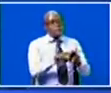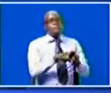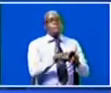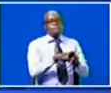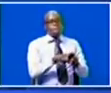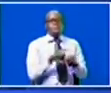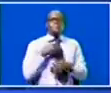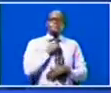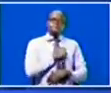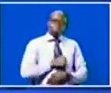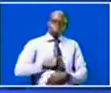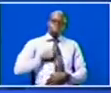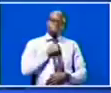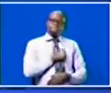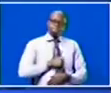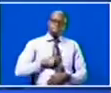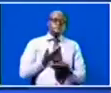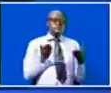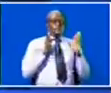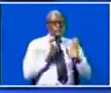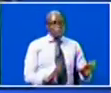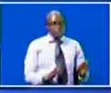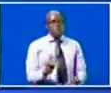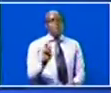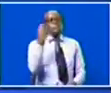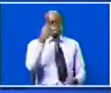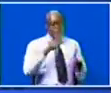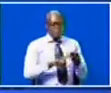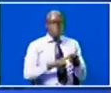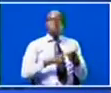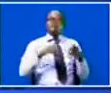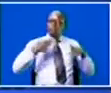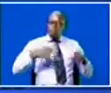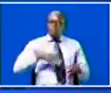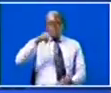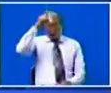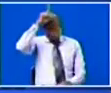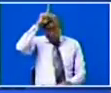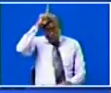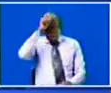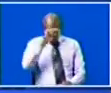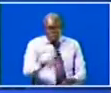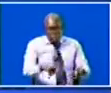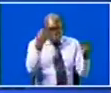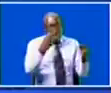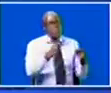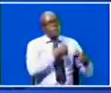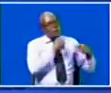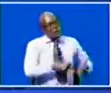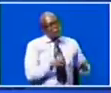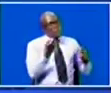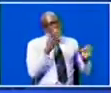I also apologize to any person, from the president to the Mama Mboga. Mm-hmm. Any person that I hurt with my words or my